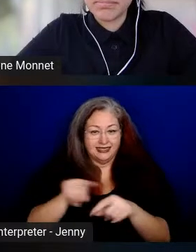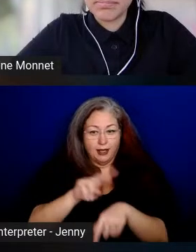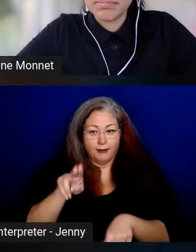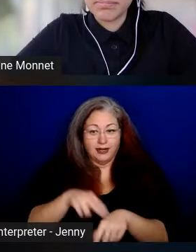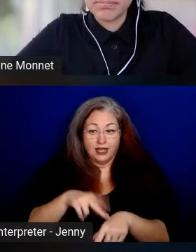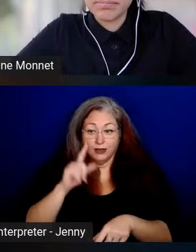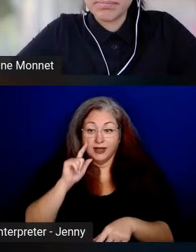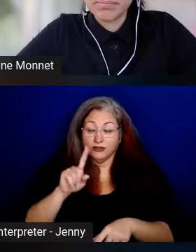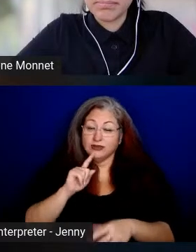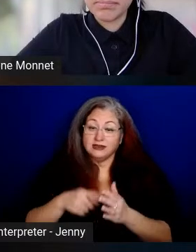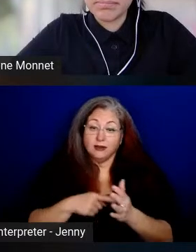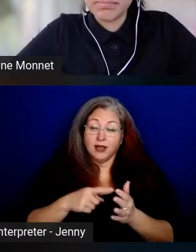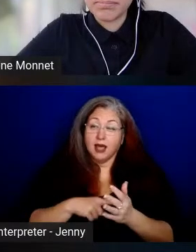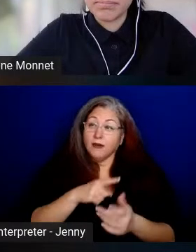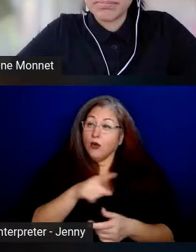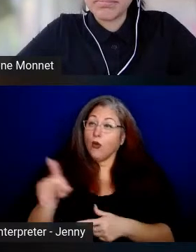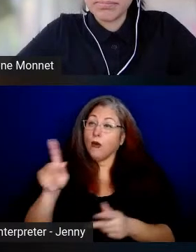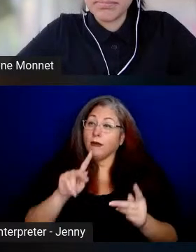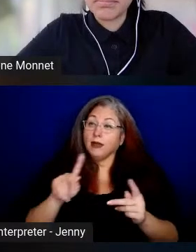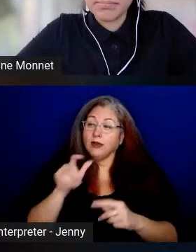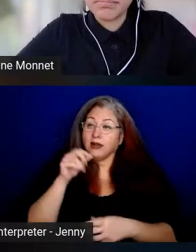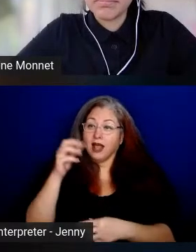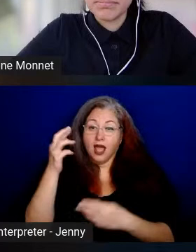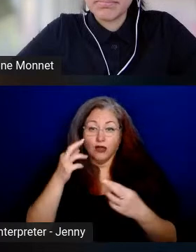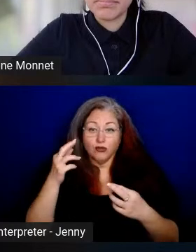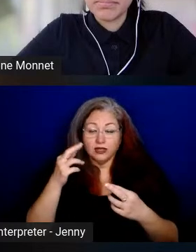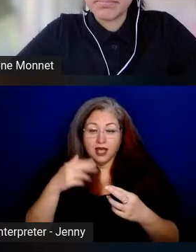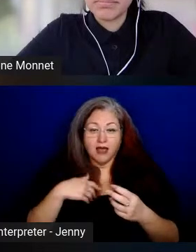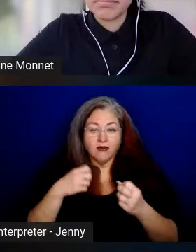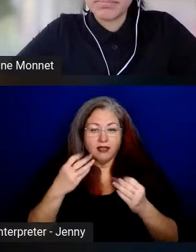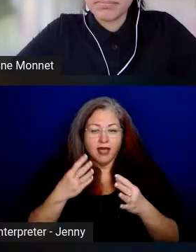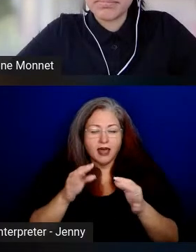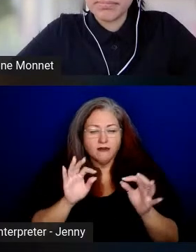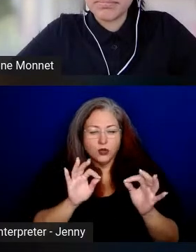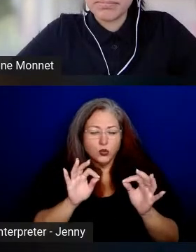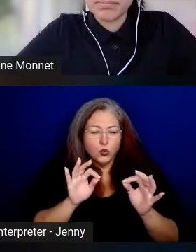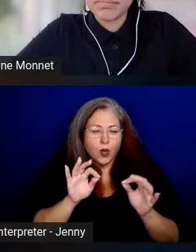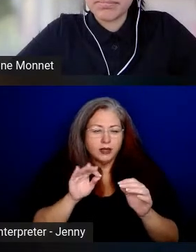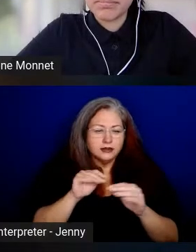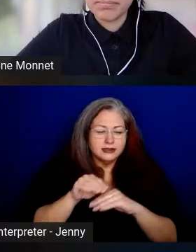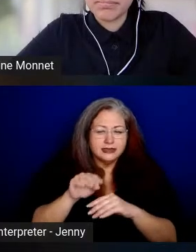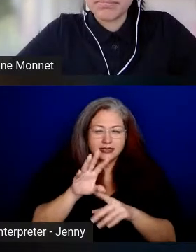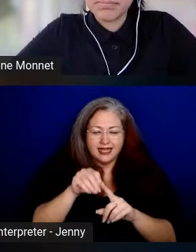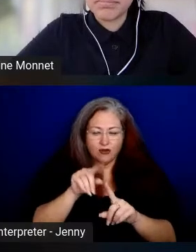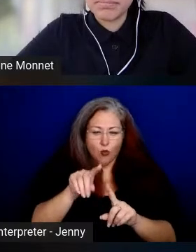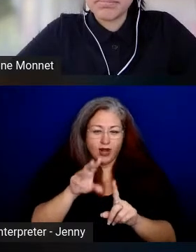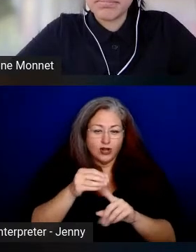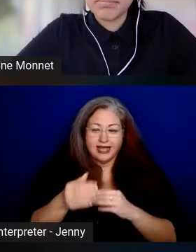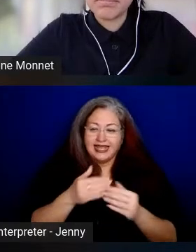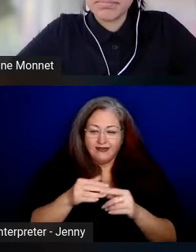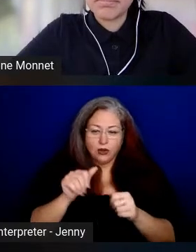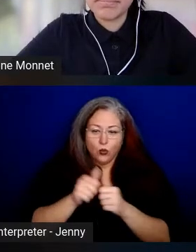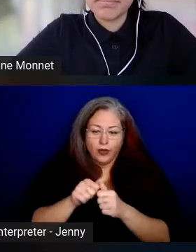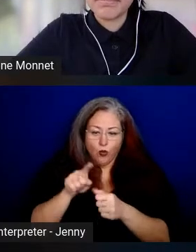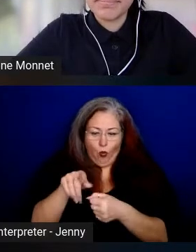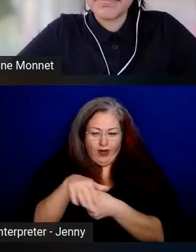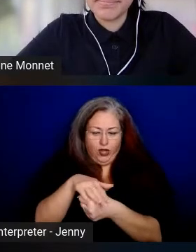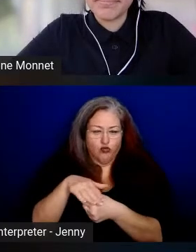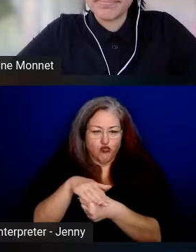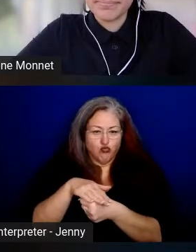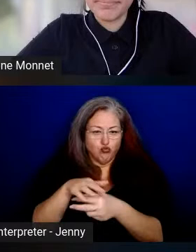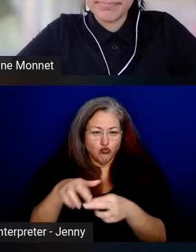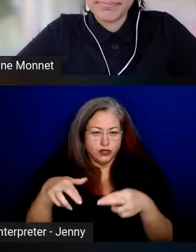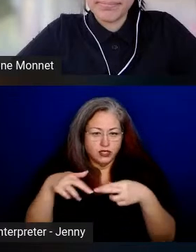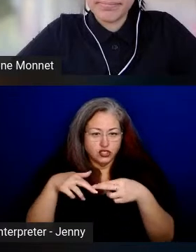like people don't realize there are a lot of nuances in culture, even within one regional area. And